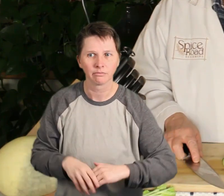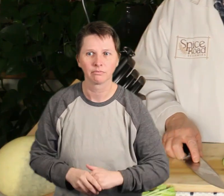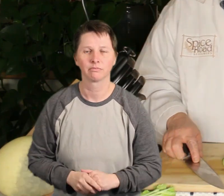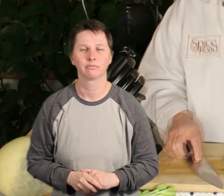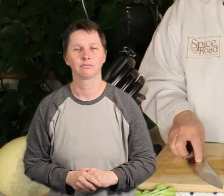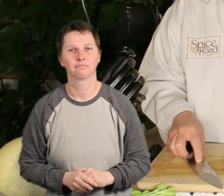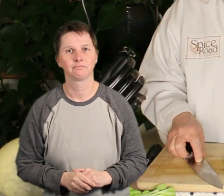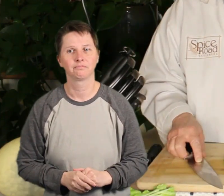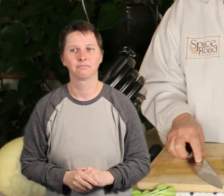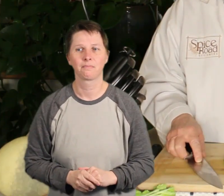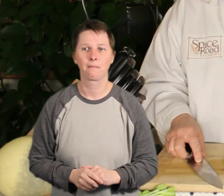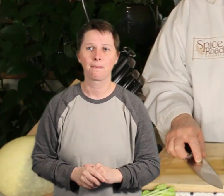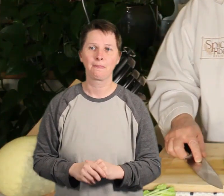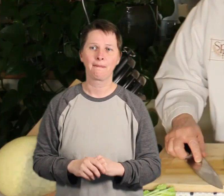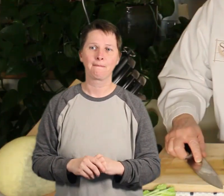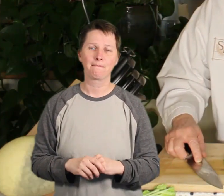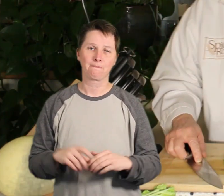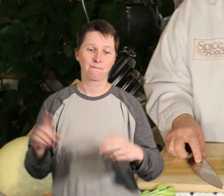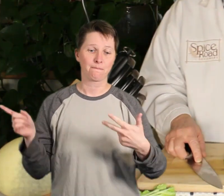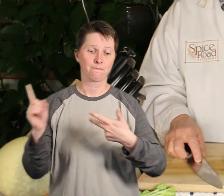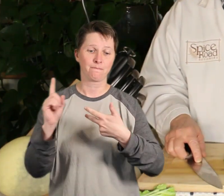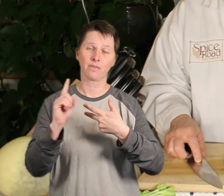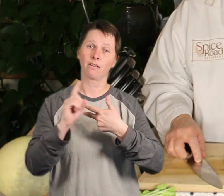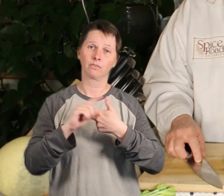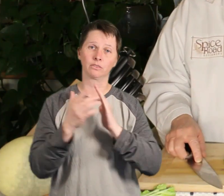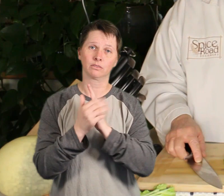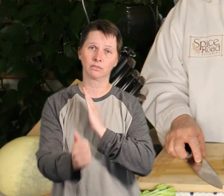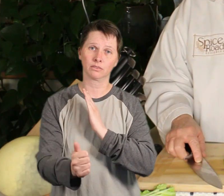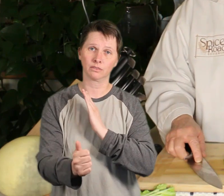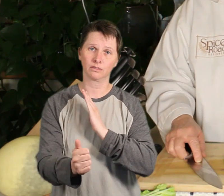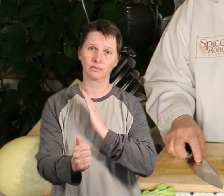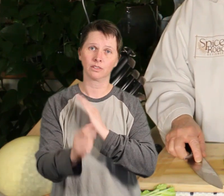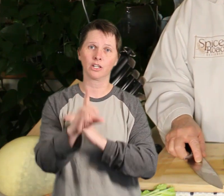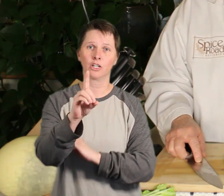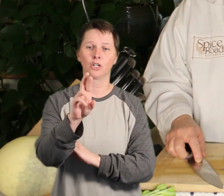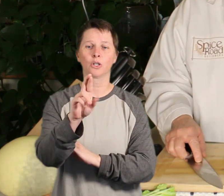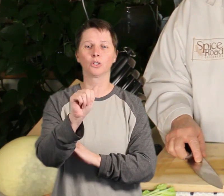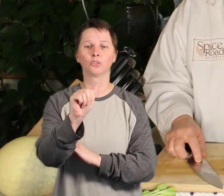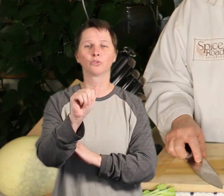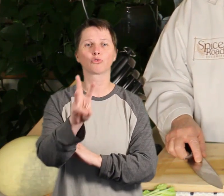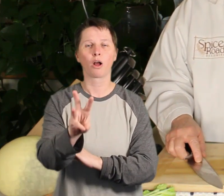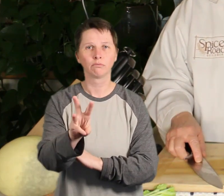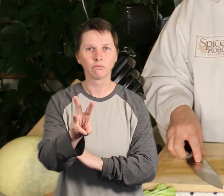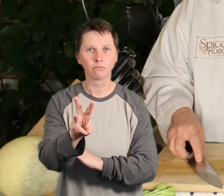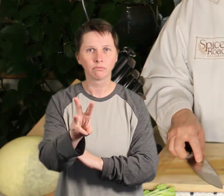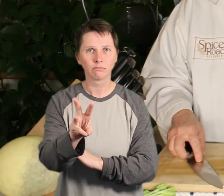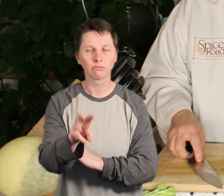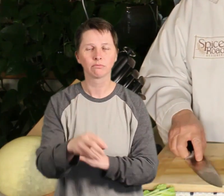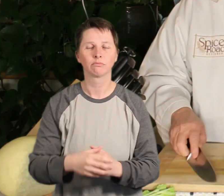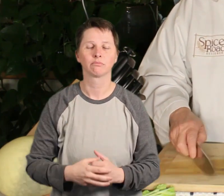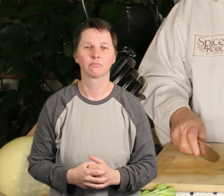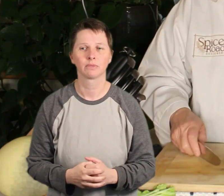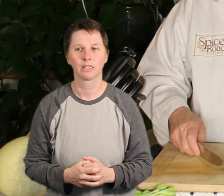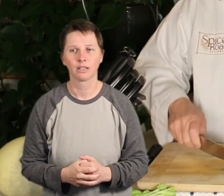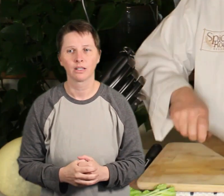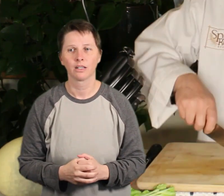over 12 years, I've found that those are more descriptive and easier to learn about in training.